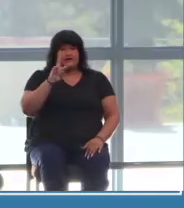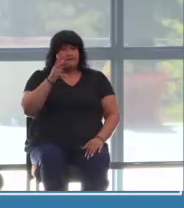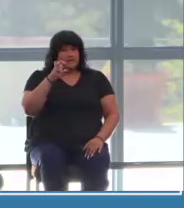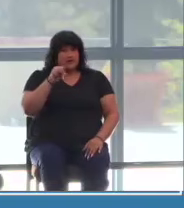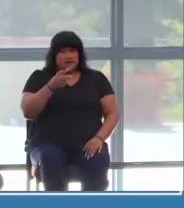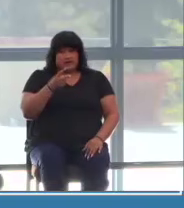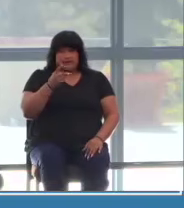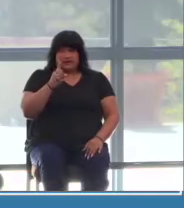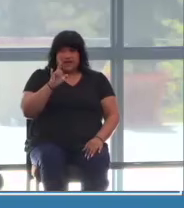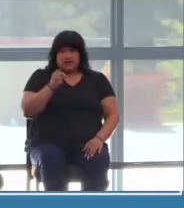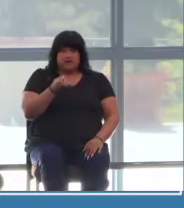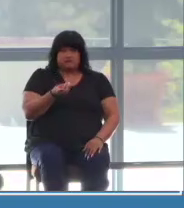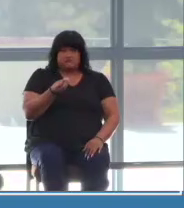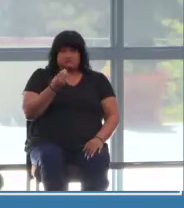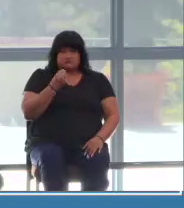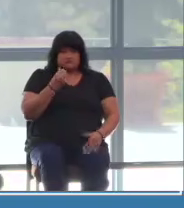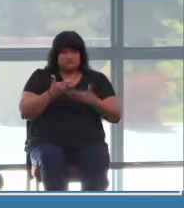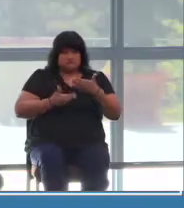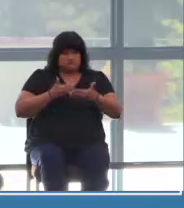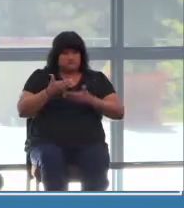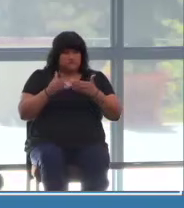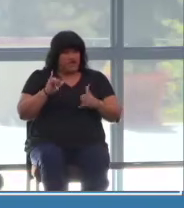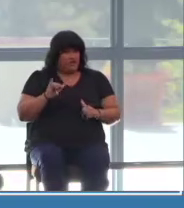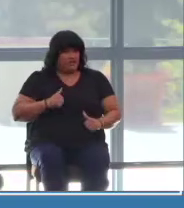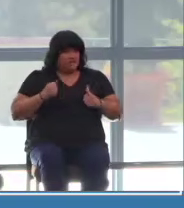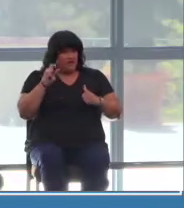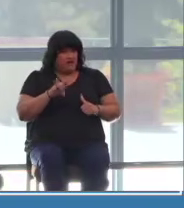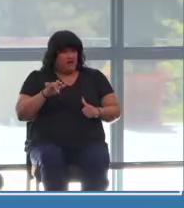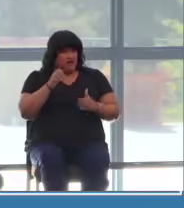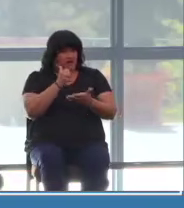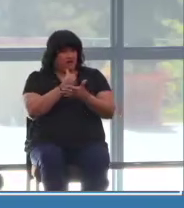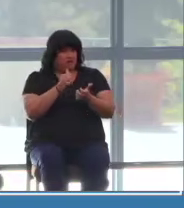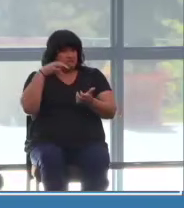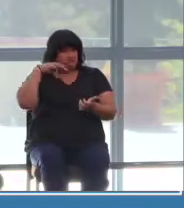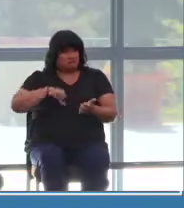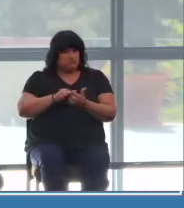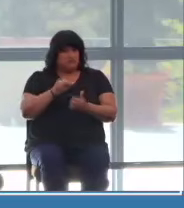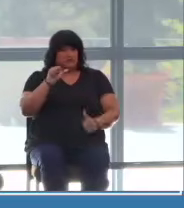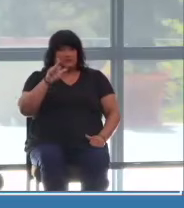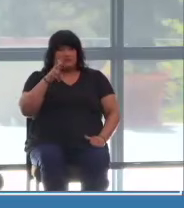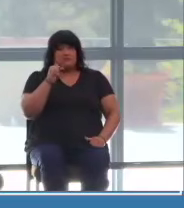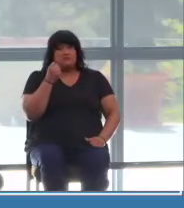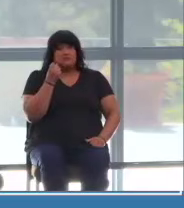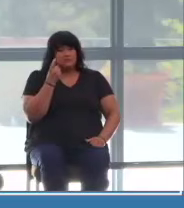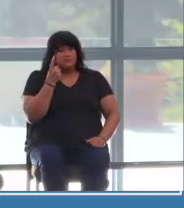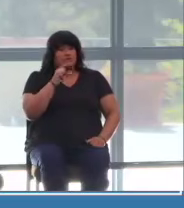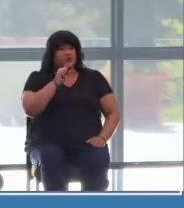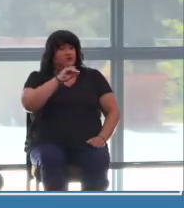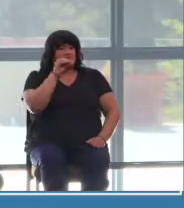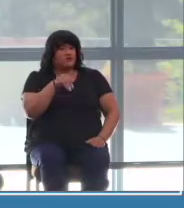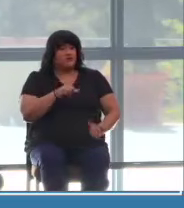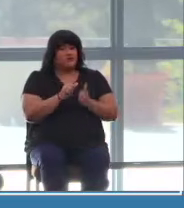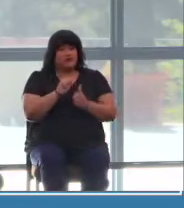with lupus? Is eating gluten-free helpful with lupus? Well, 20% of people with one autoimmune have